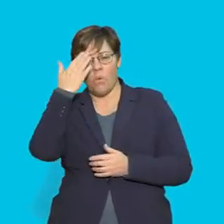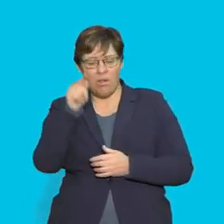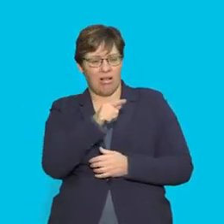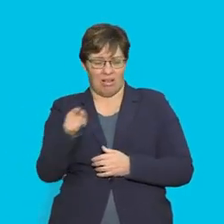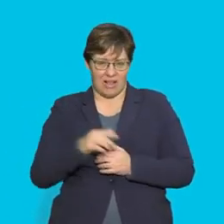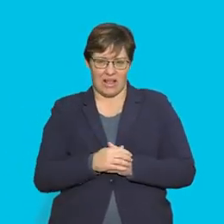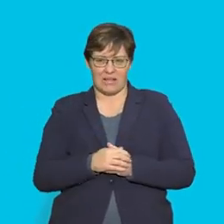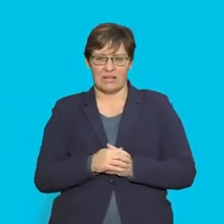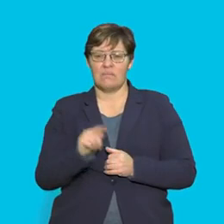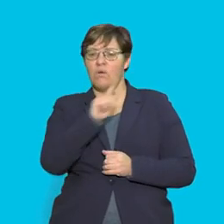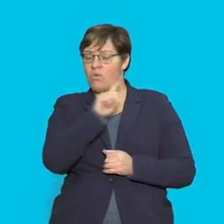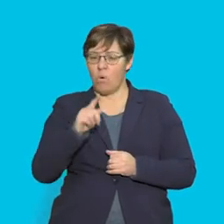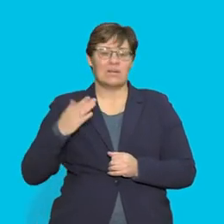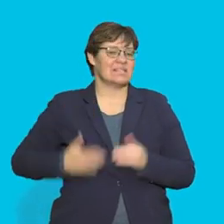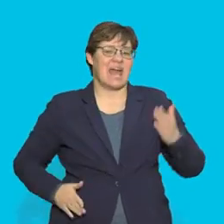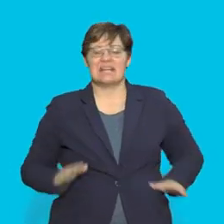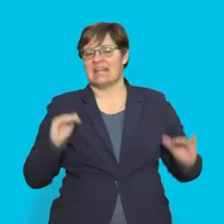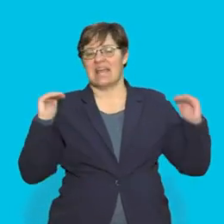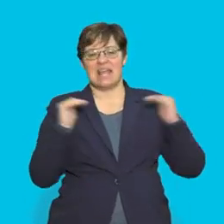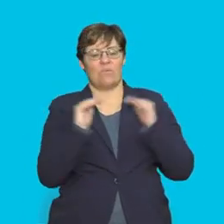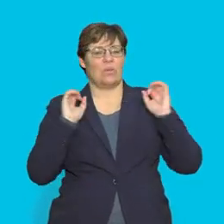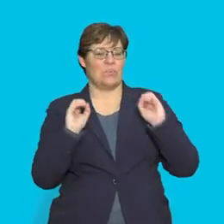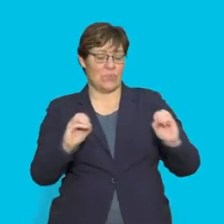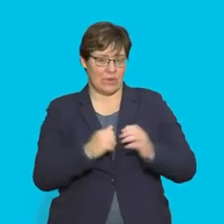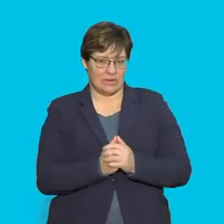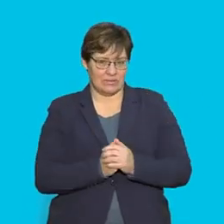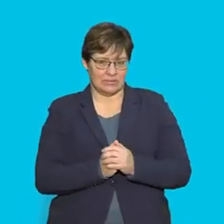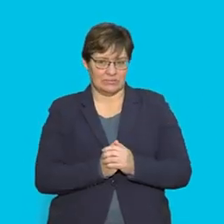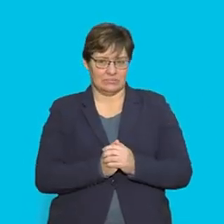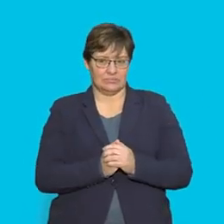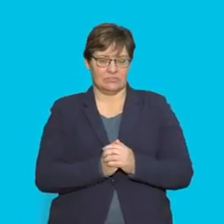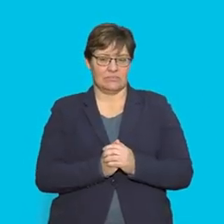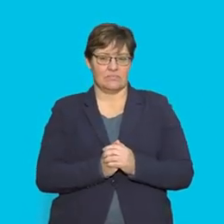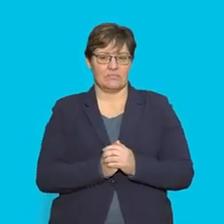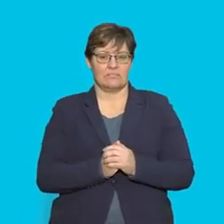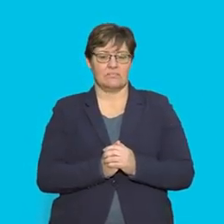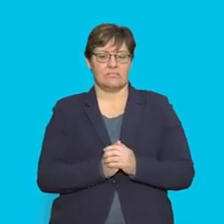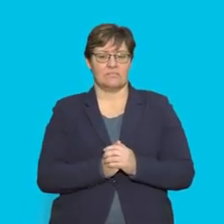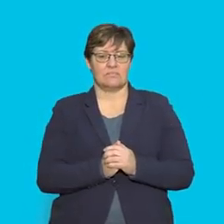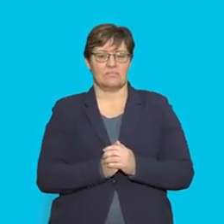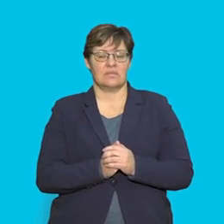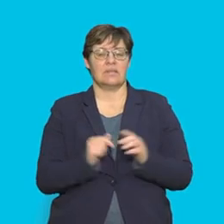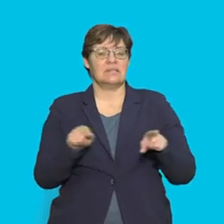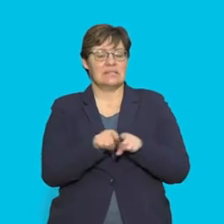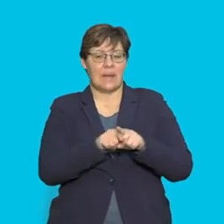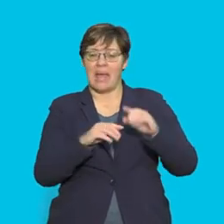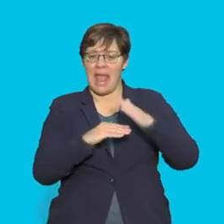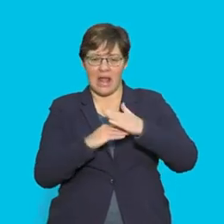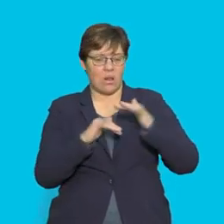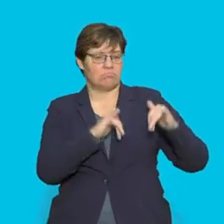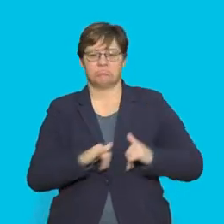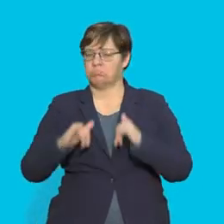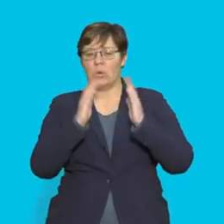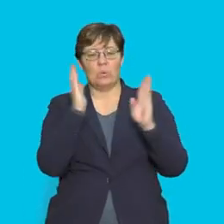that we have here. This, no sides are equal. No sides are equal, and also